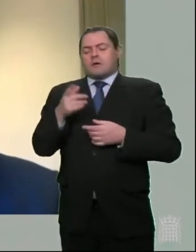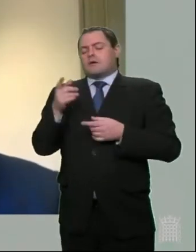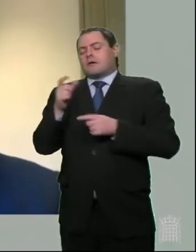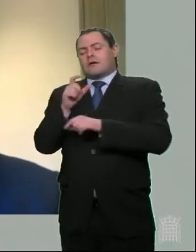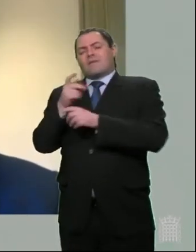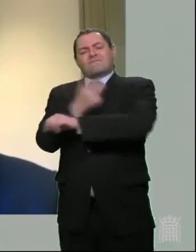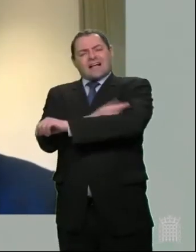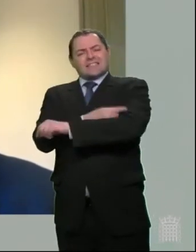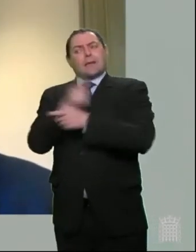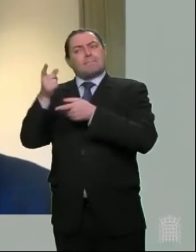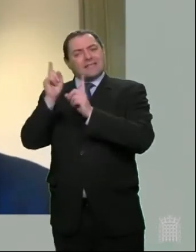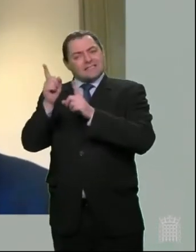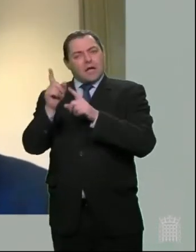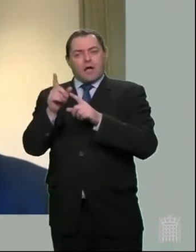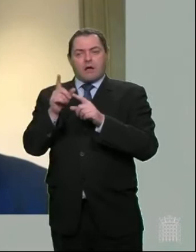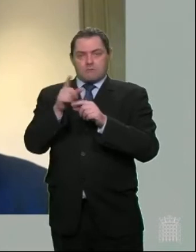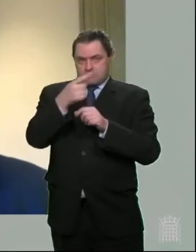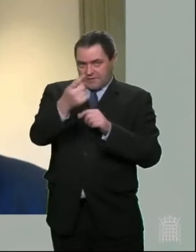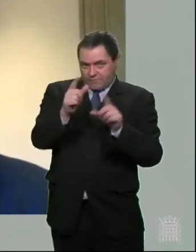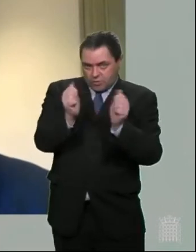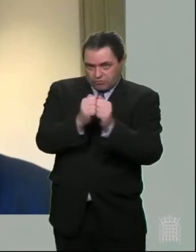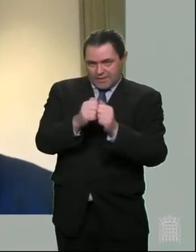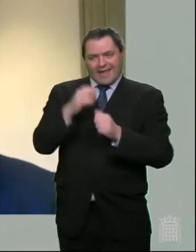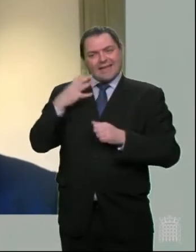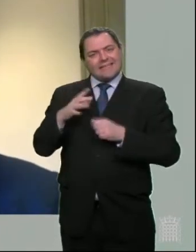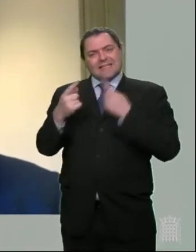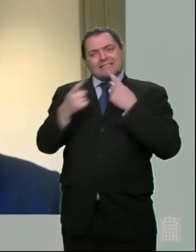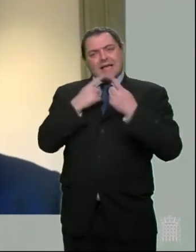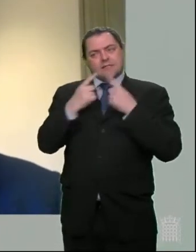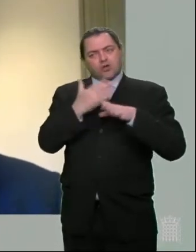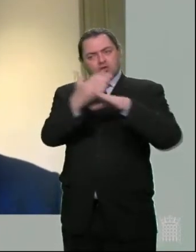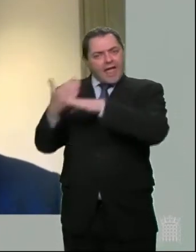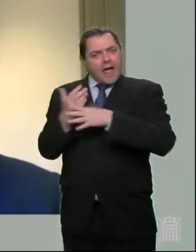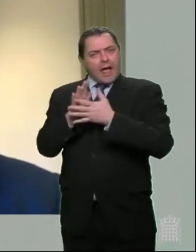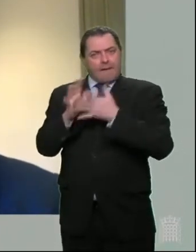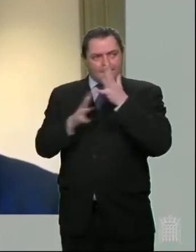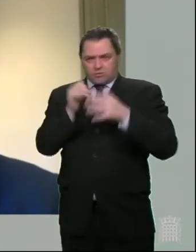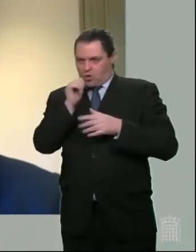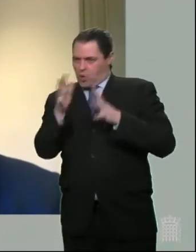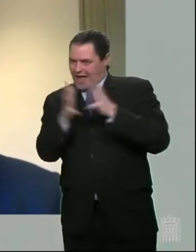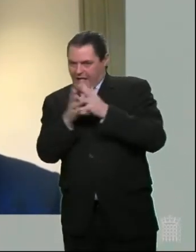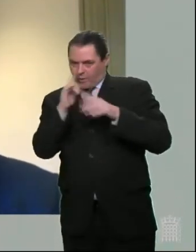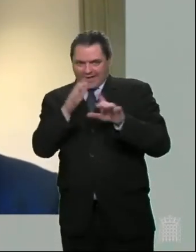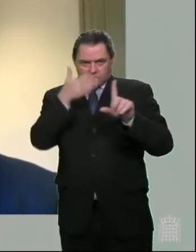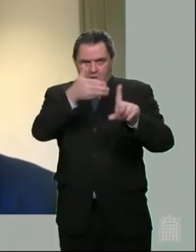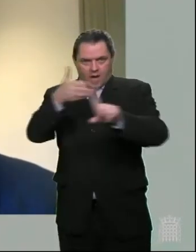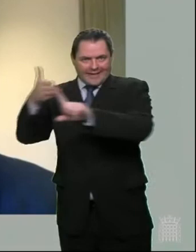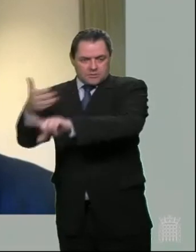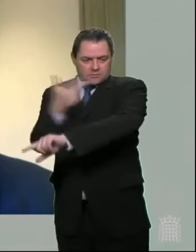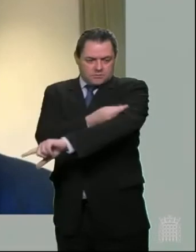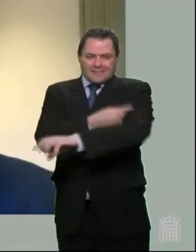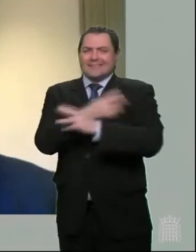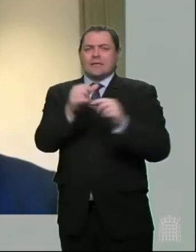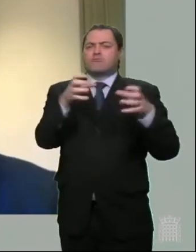we need greater sharing of data at local level so that we can target the resources of the largest vaccination programme in our history at both hard-to-reach groups